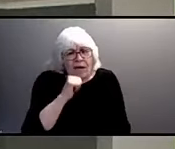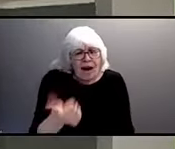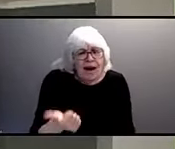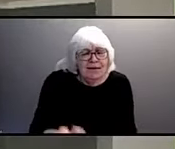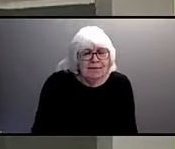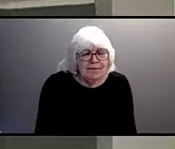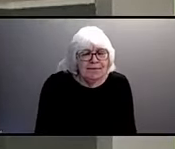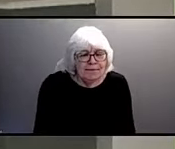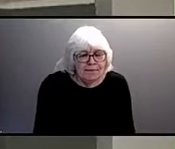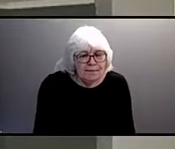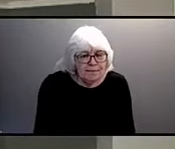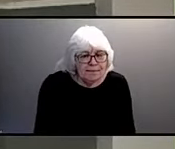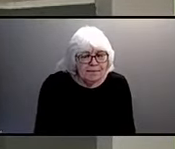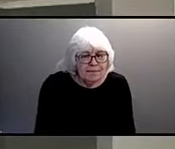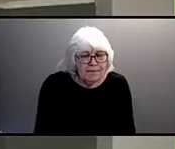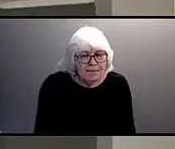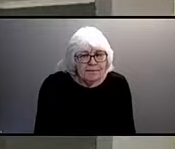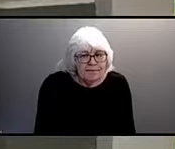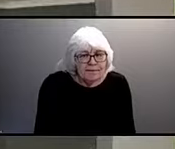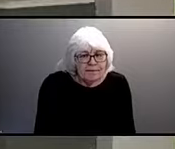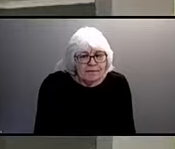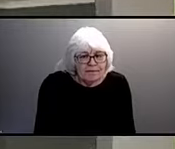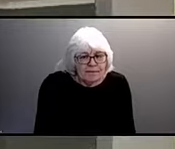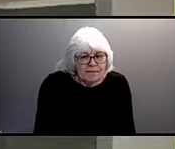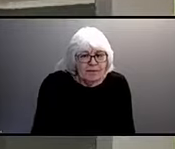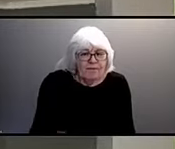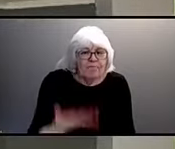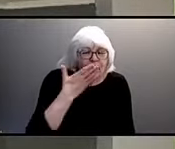So that's a good question. We'll ask Chief Stubbe.